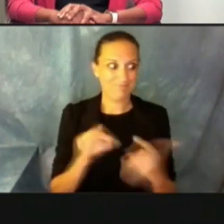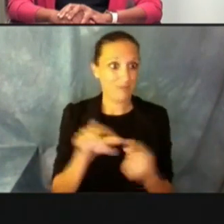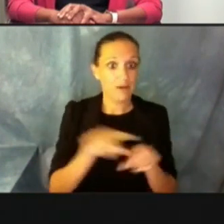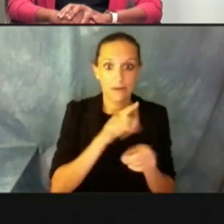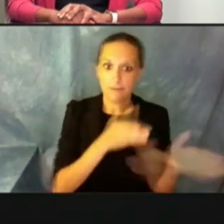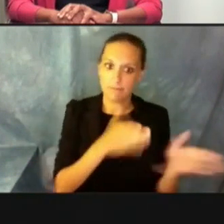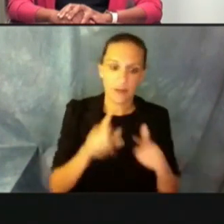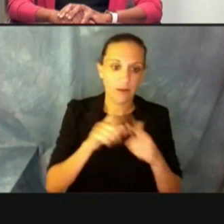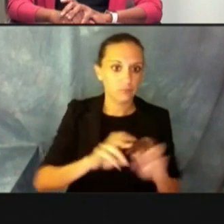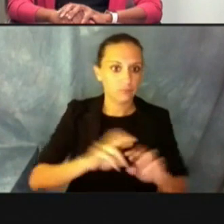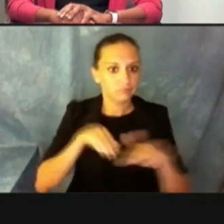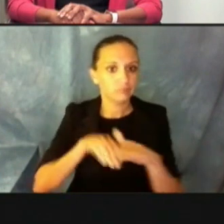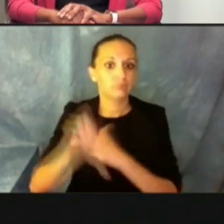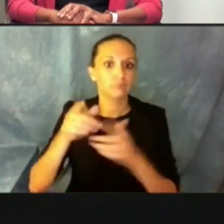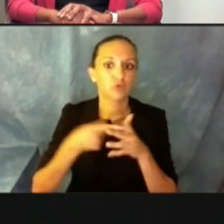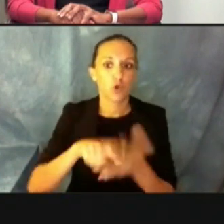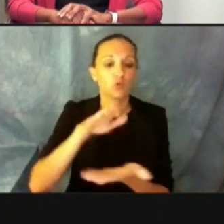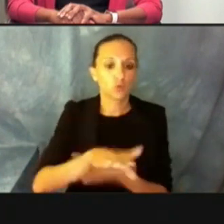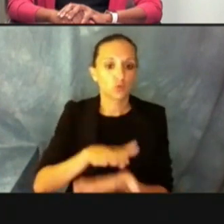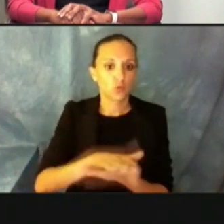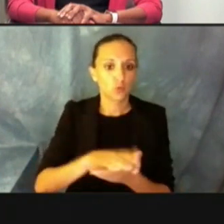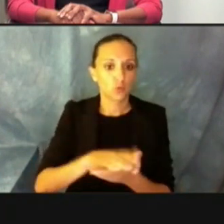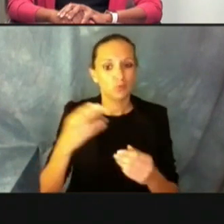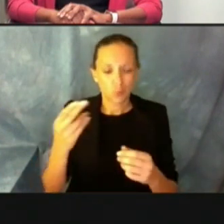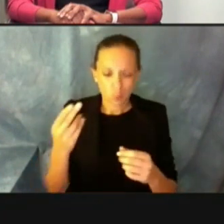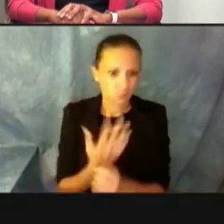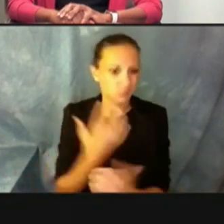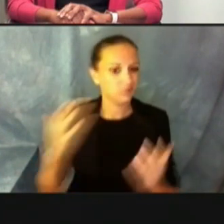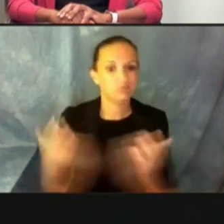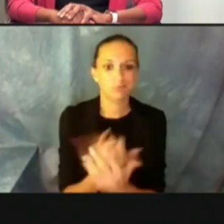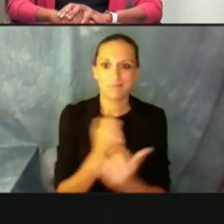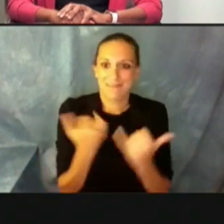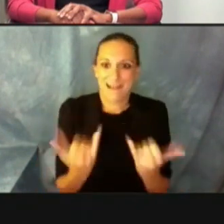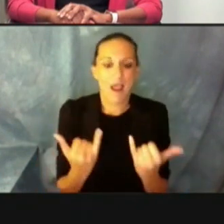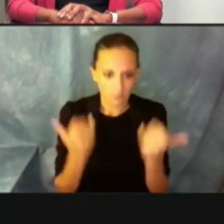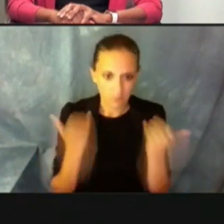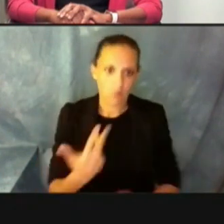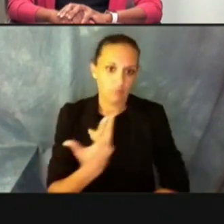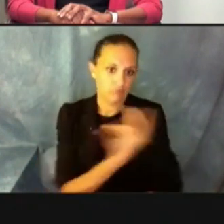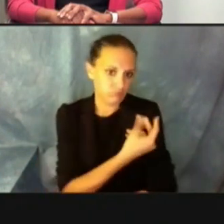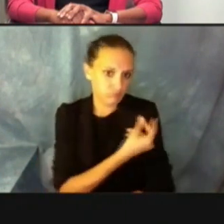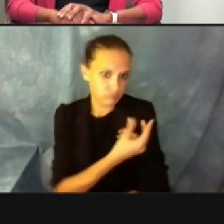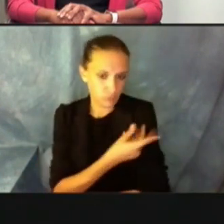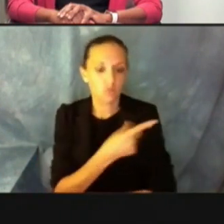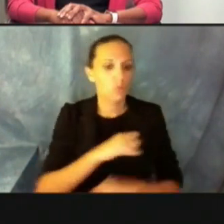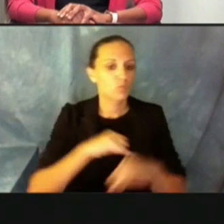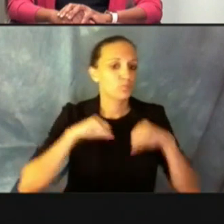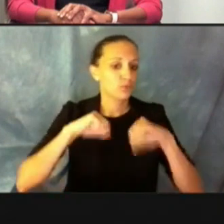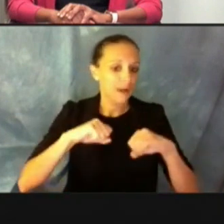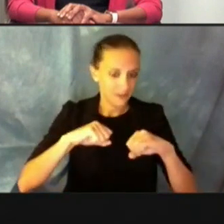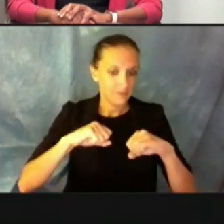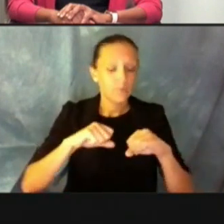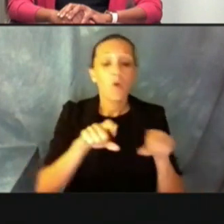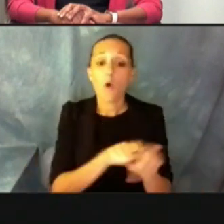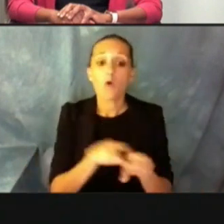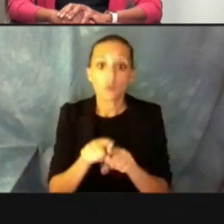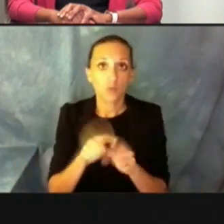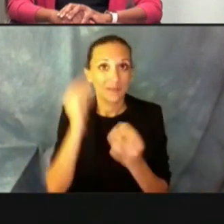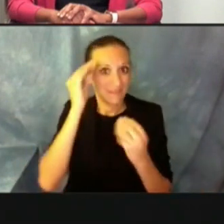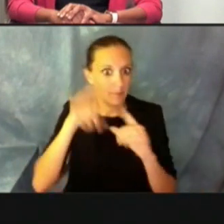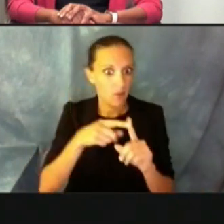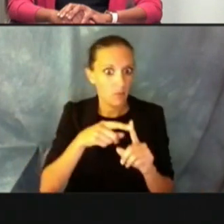go into school, to use this as an opportunity to get them vaccinated so that they're protected. Also thinking about all